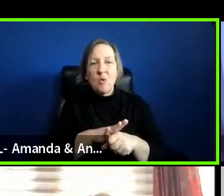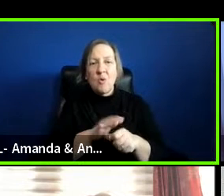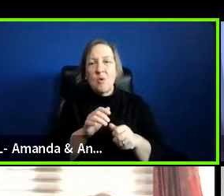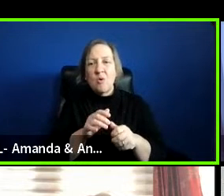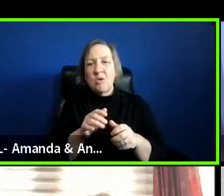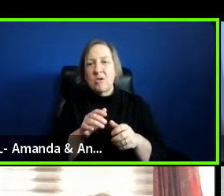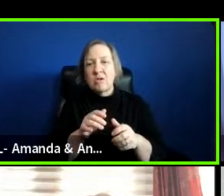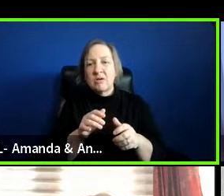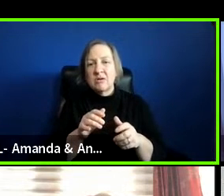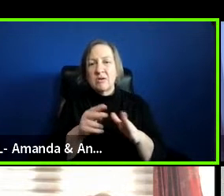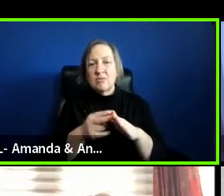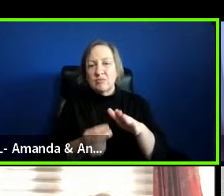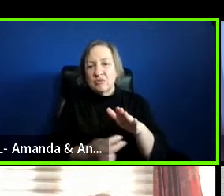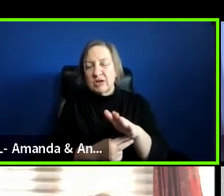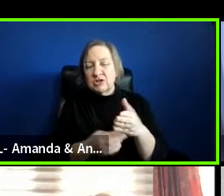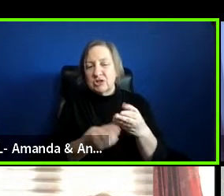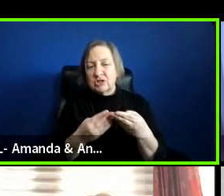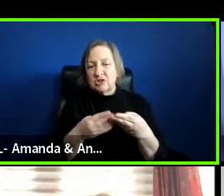categories.